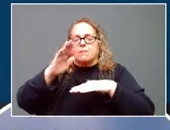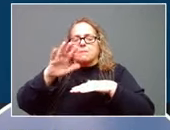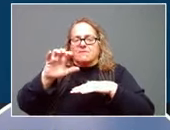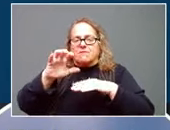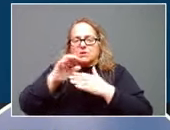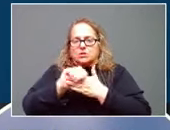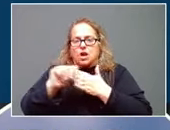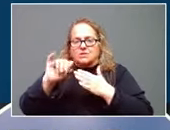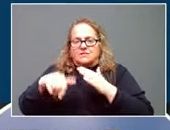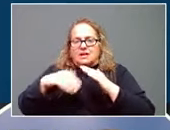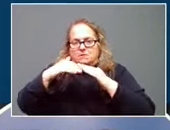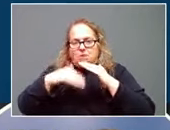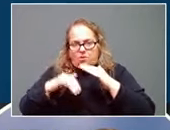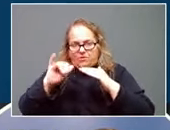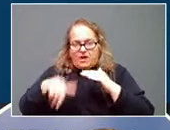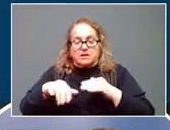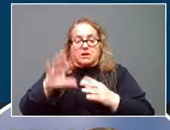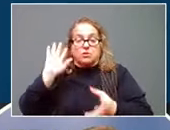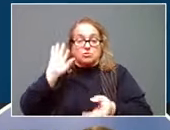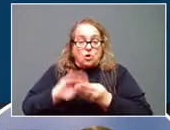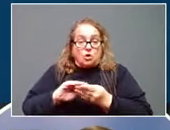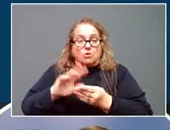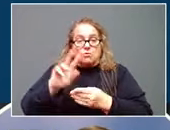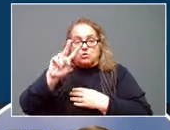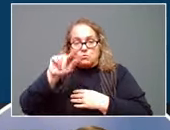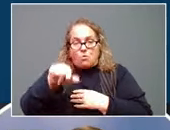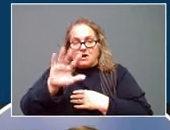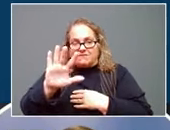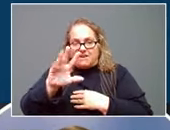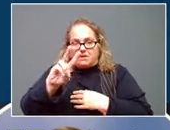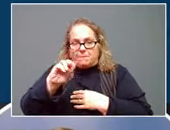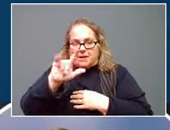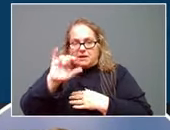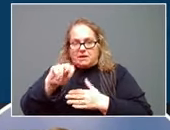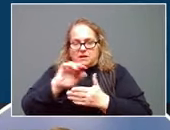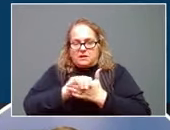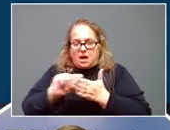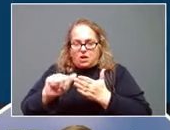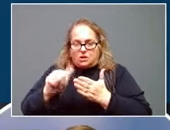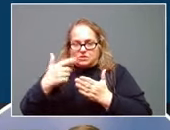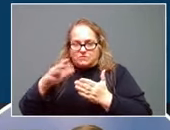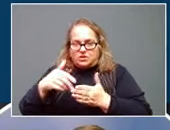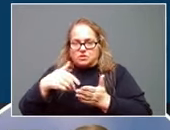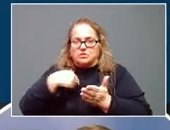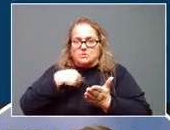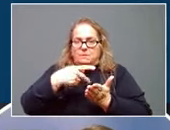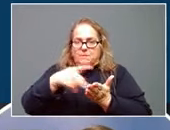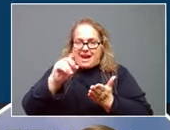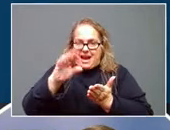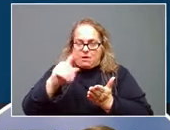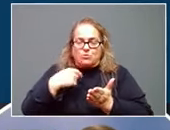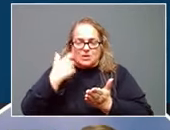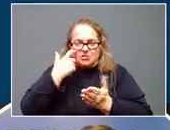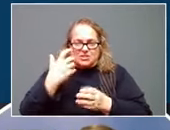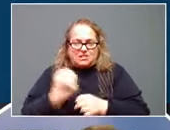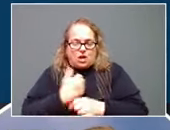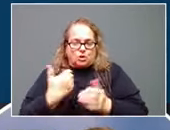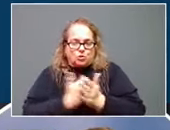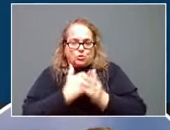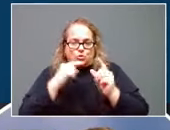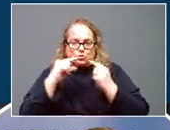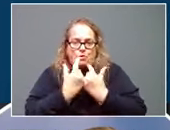that. In total, a little over $2.5 million out. We just got a new group of data from new FEMA awards that have been made